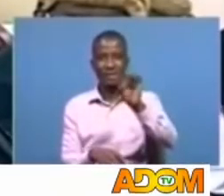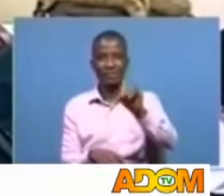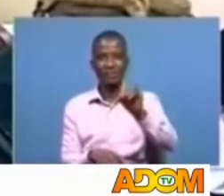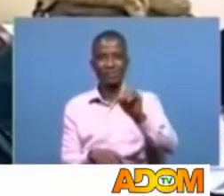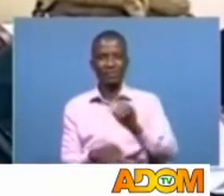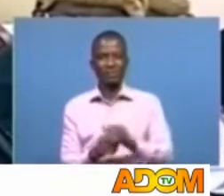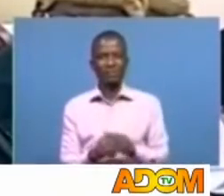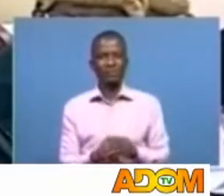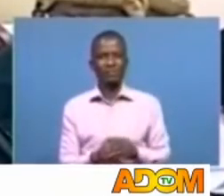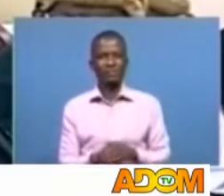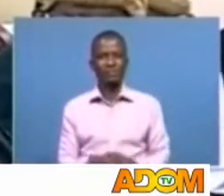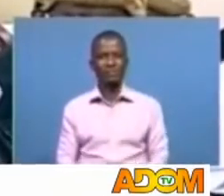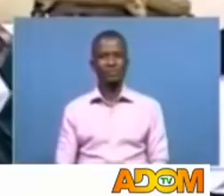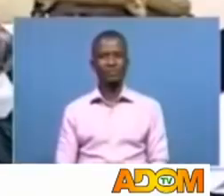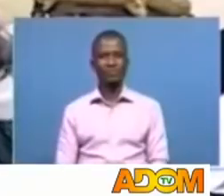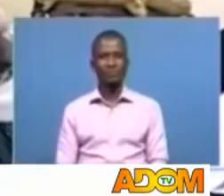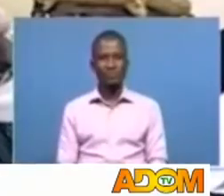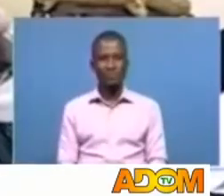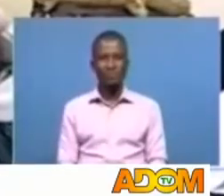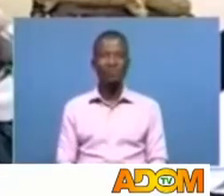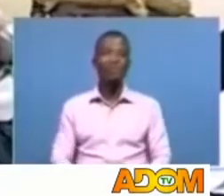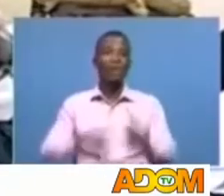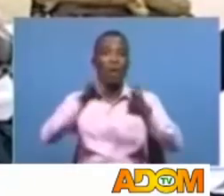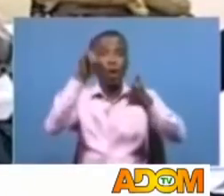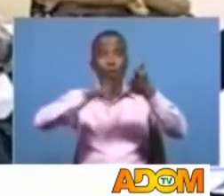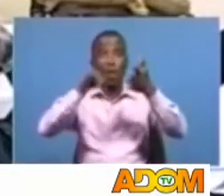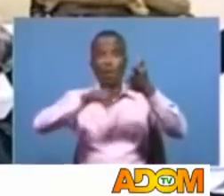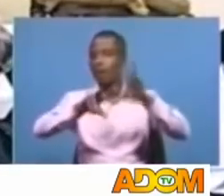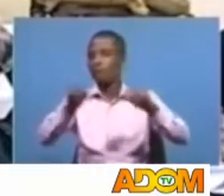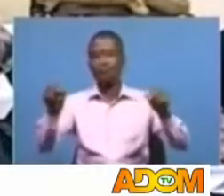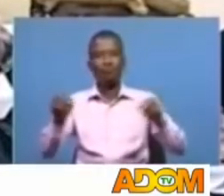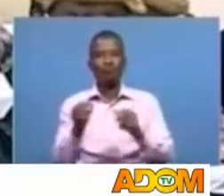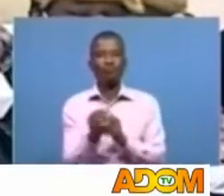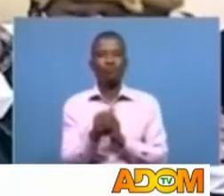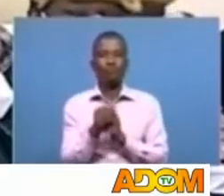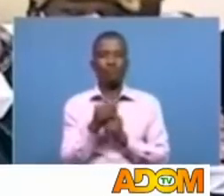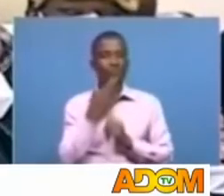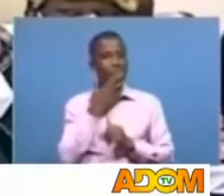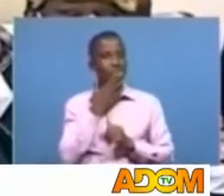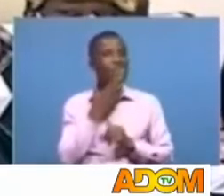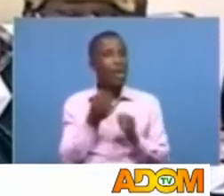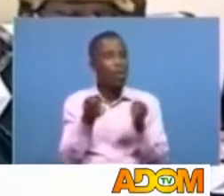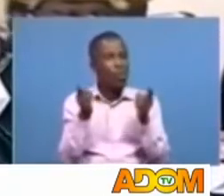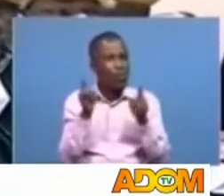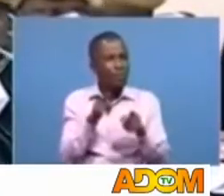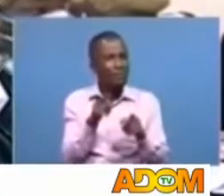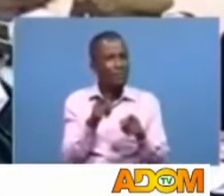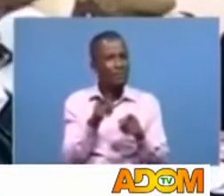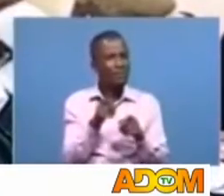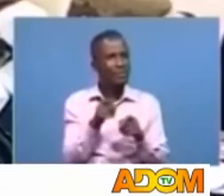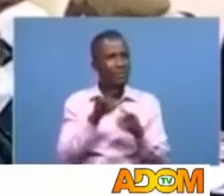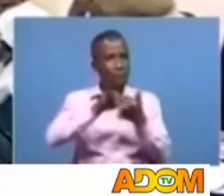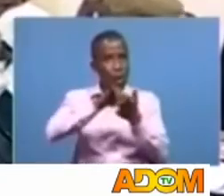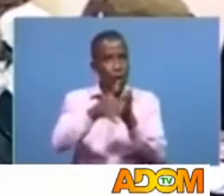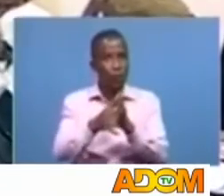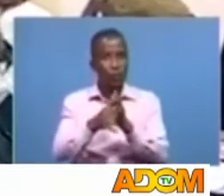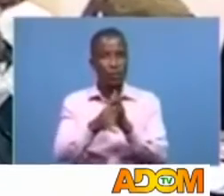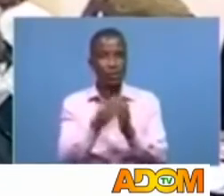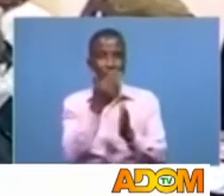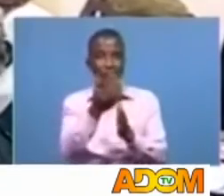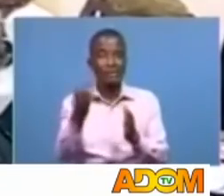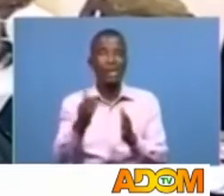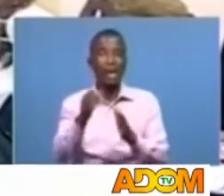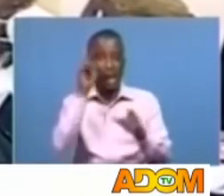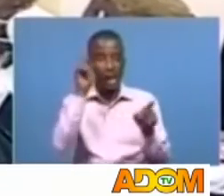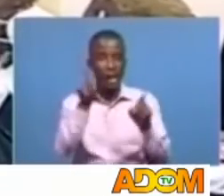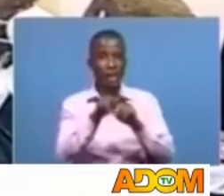579 to 580. Lord, I will not read those conditionalities, but they are there. Lord, it's only when those conditionalities have been